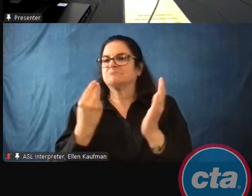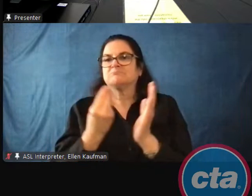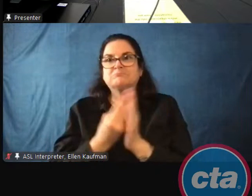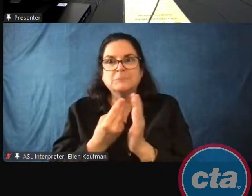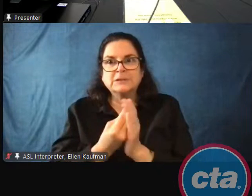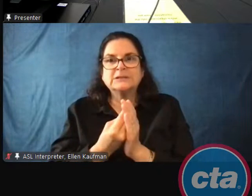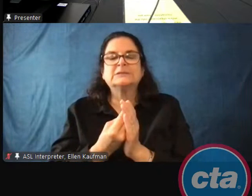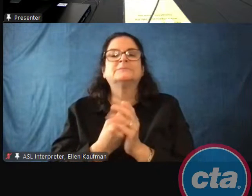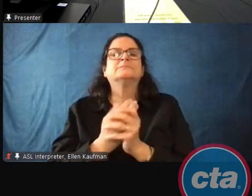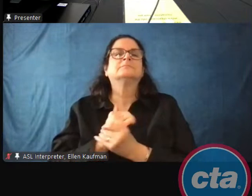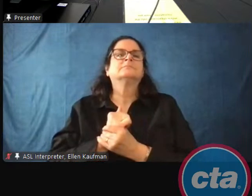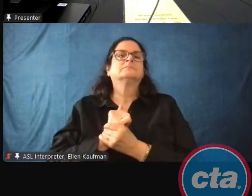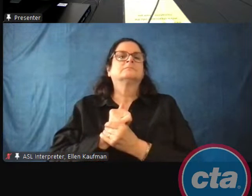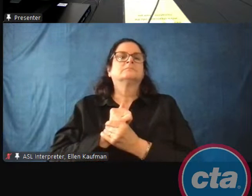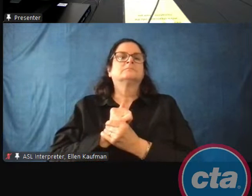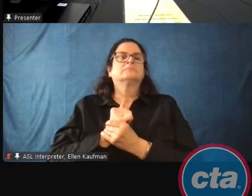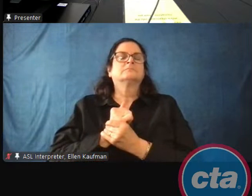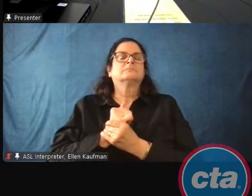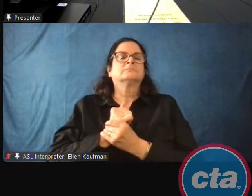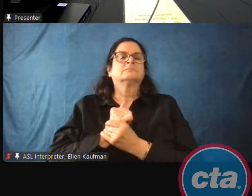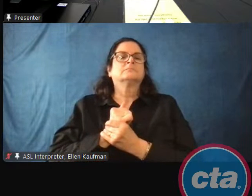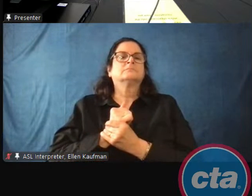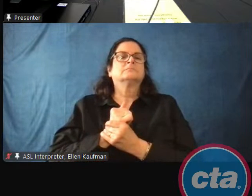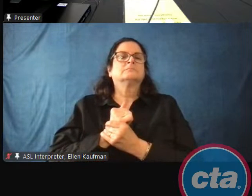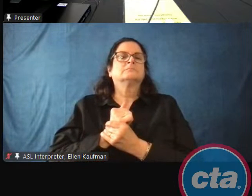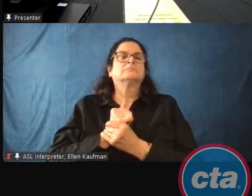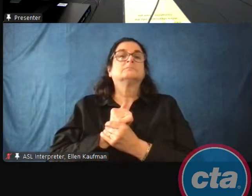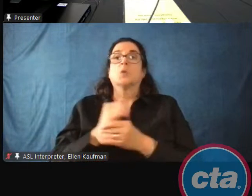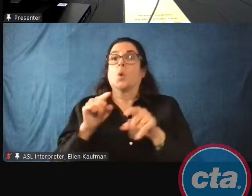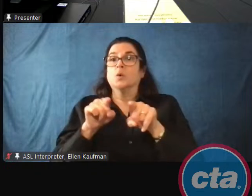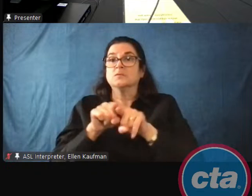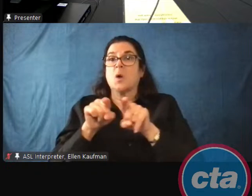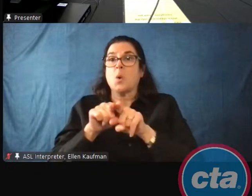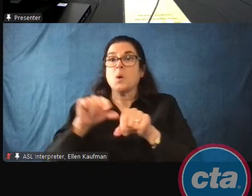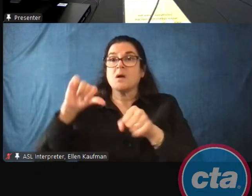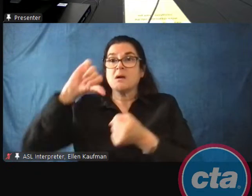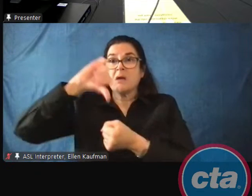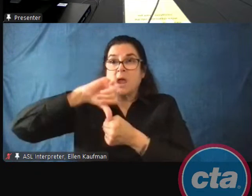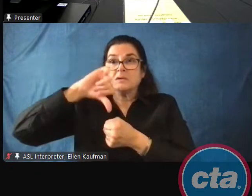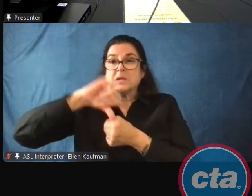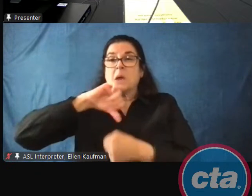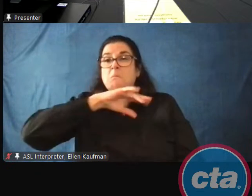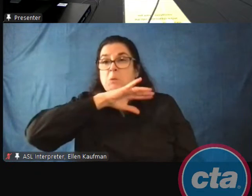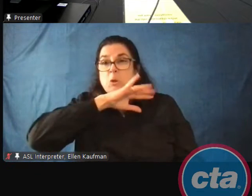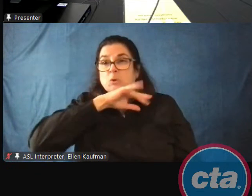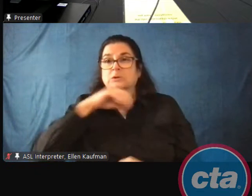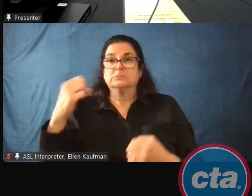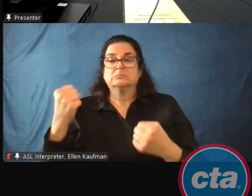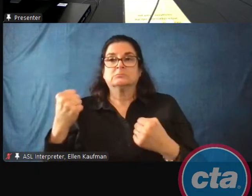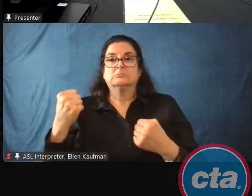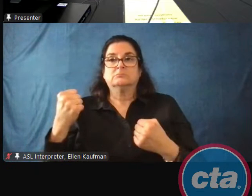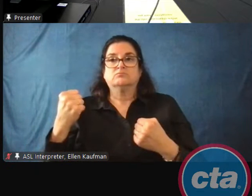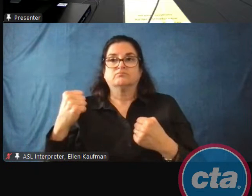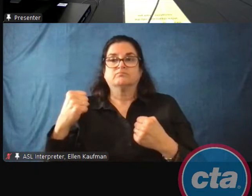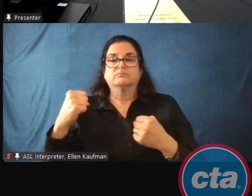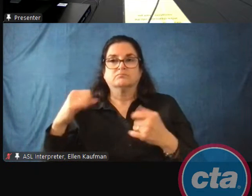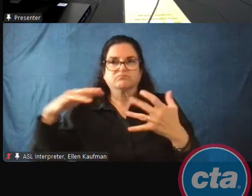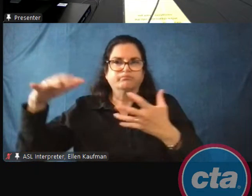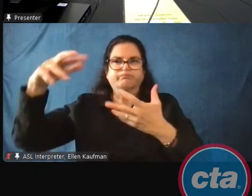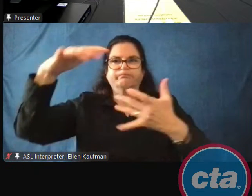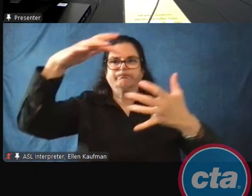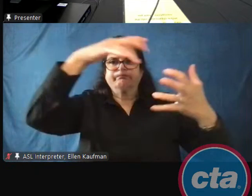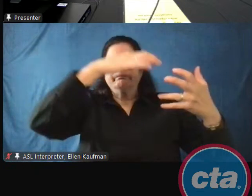case, decrease in greenhouse gas emissions as well as pollutants, one of them, primary one being